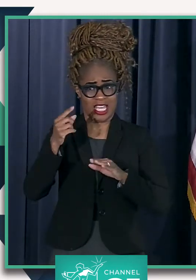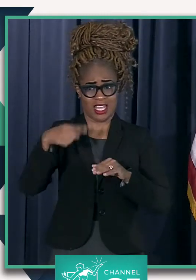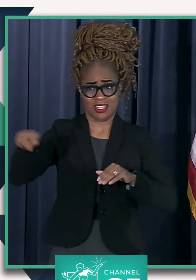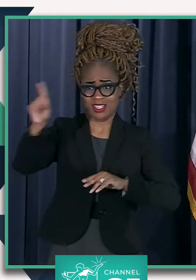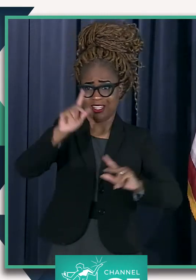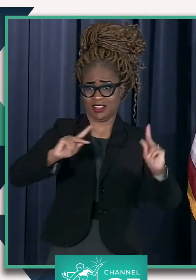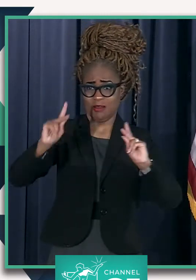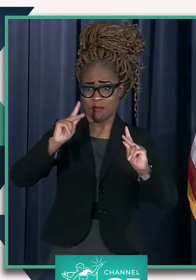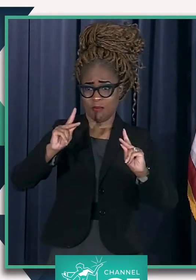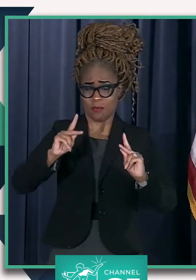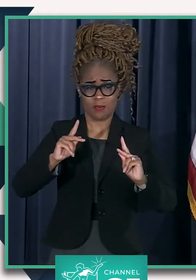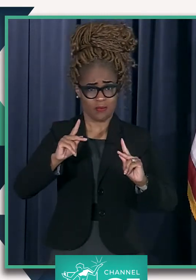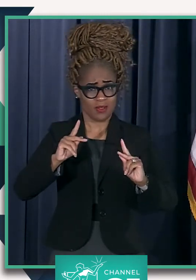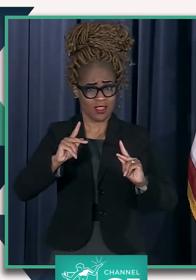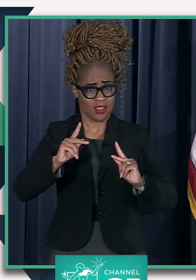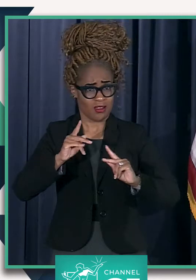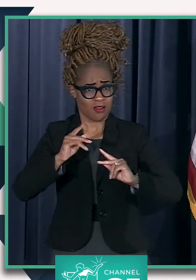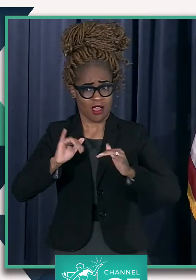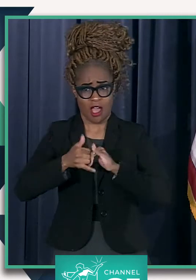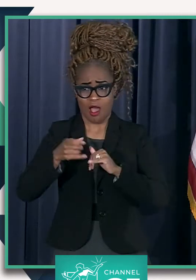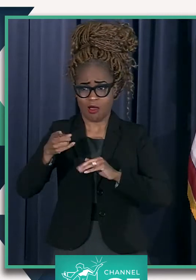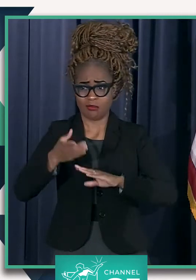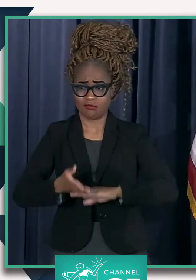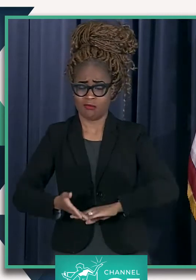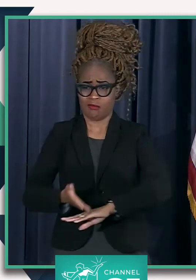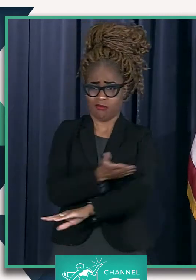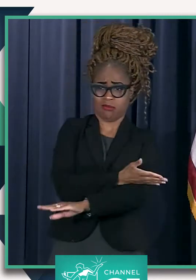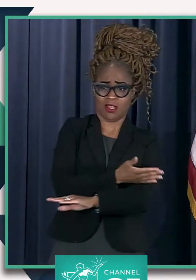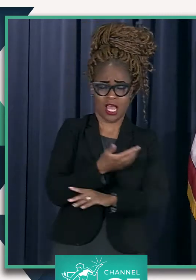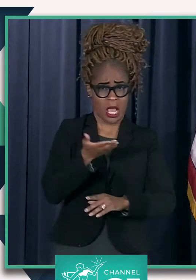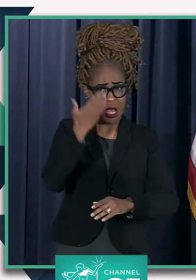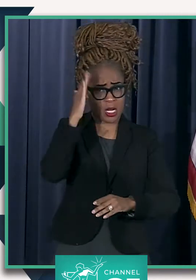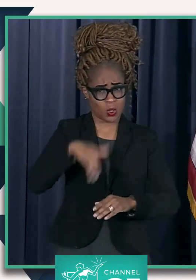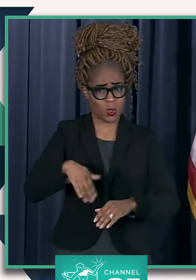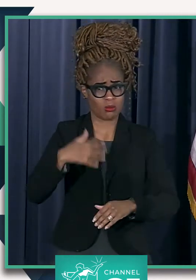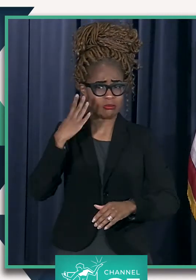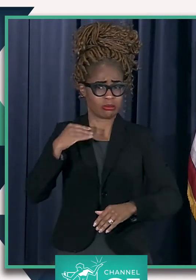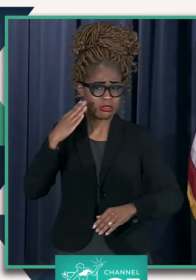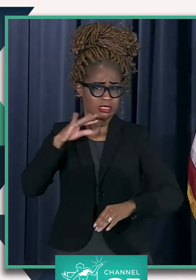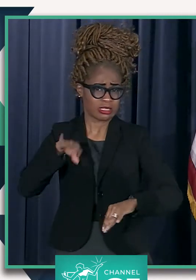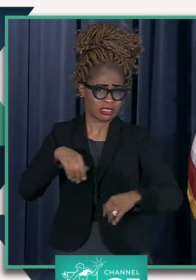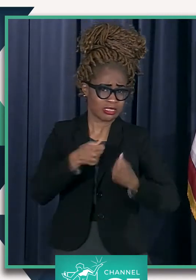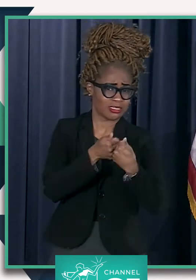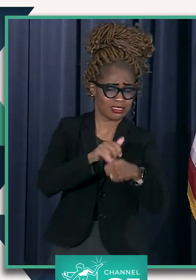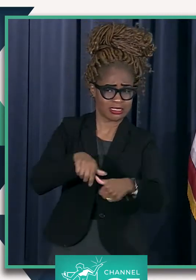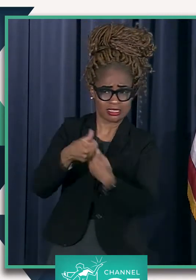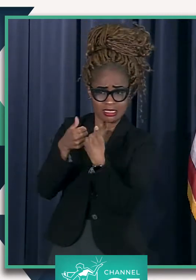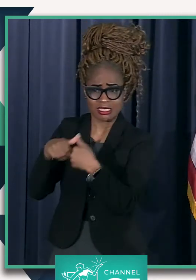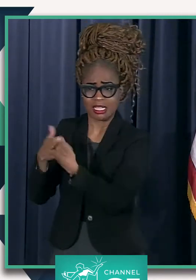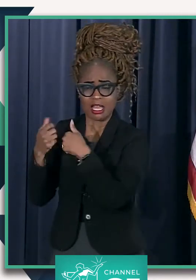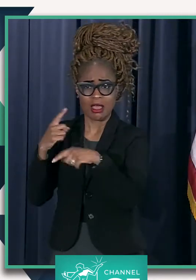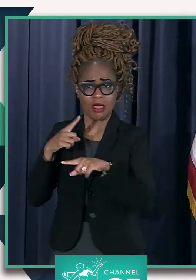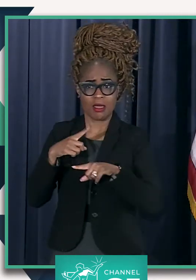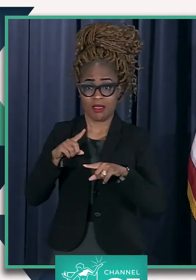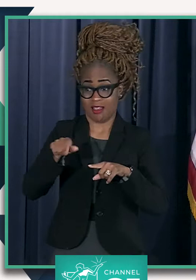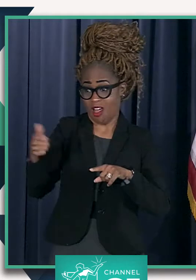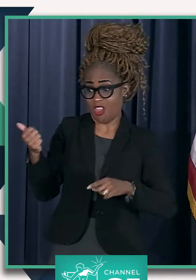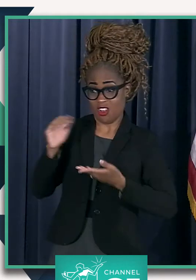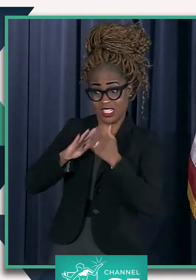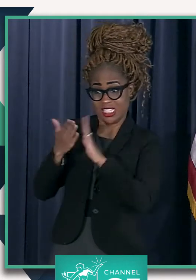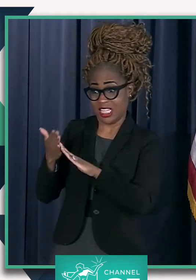face, particularly over the last few months, in the face of really trying times in which a lot of cities have not fared as well